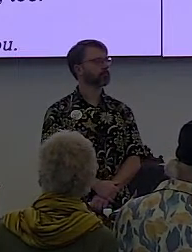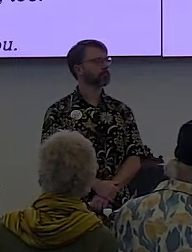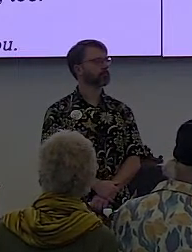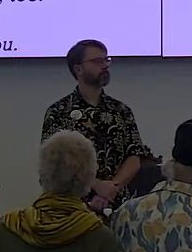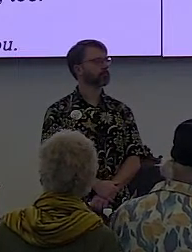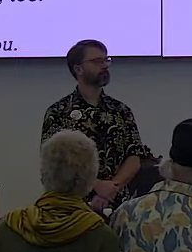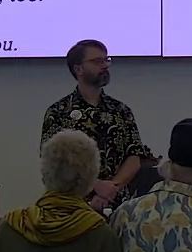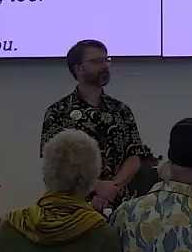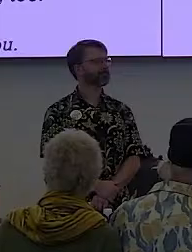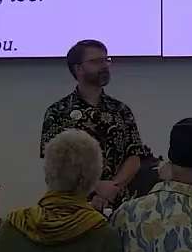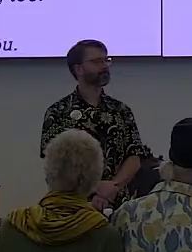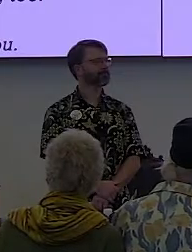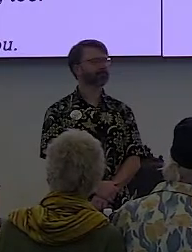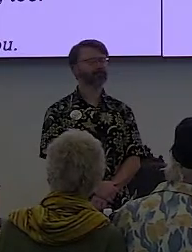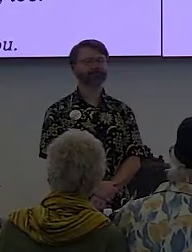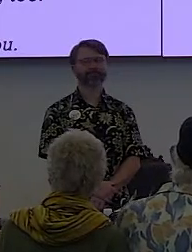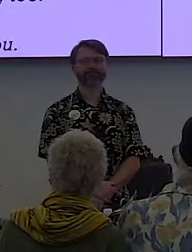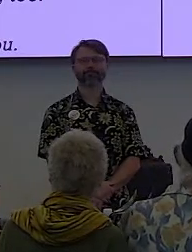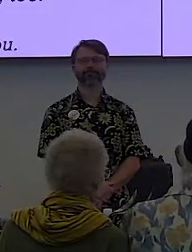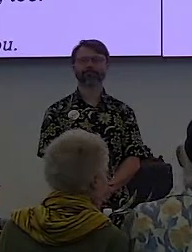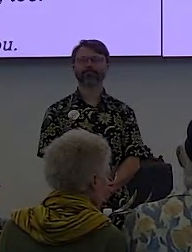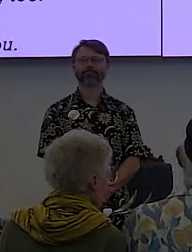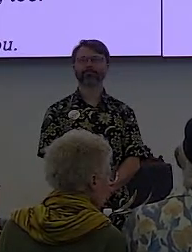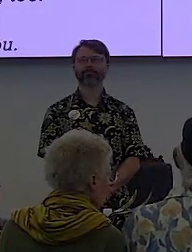Okay, here we go.